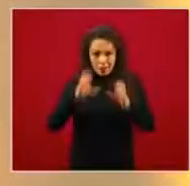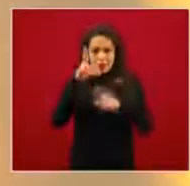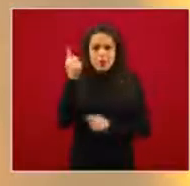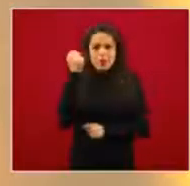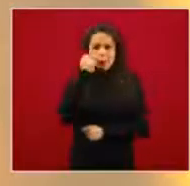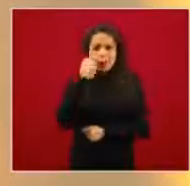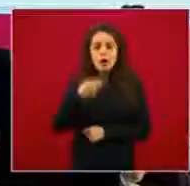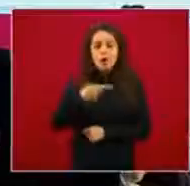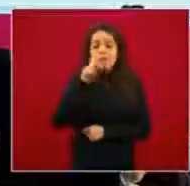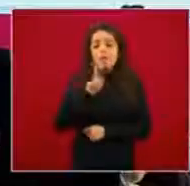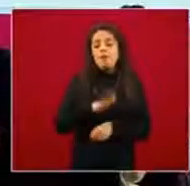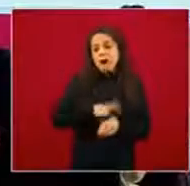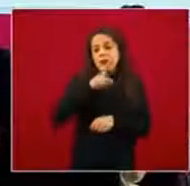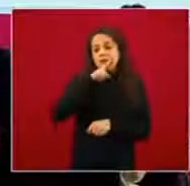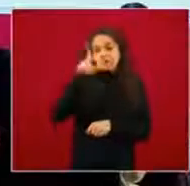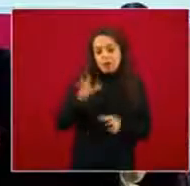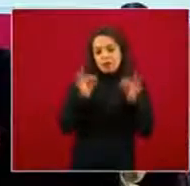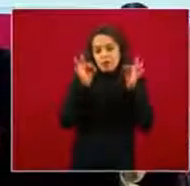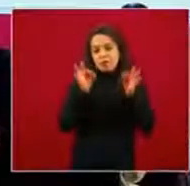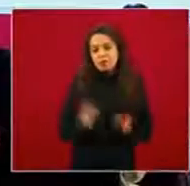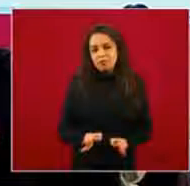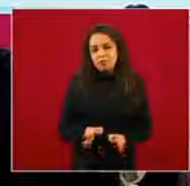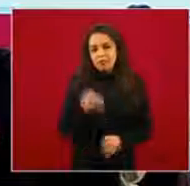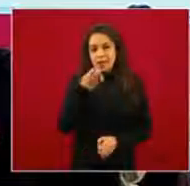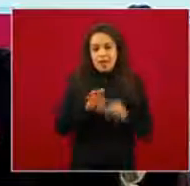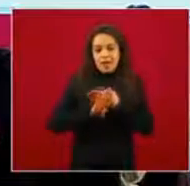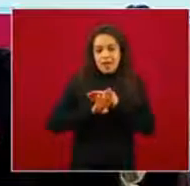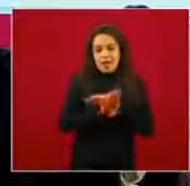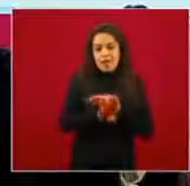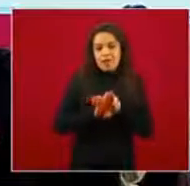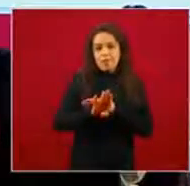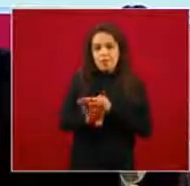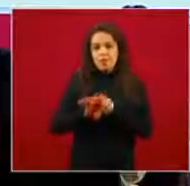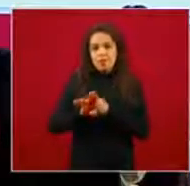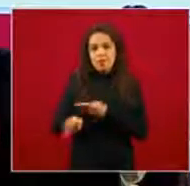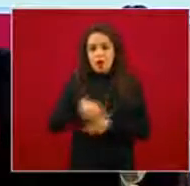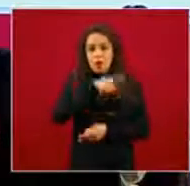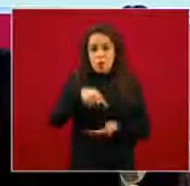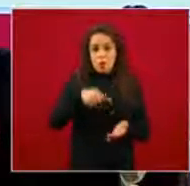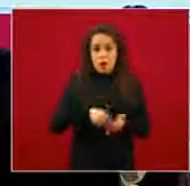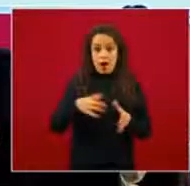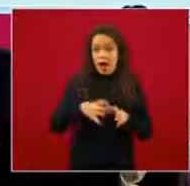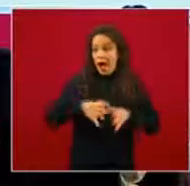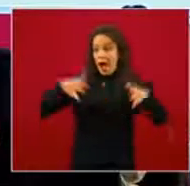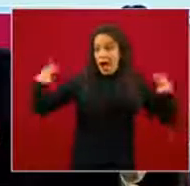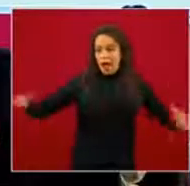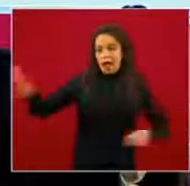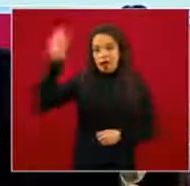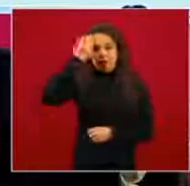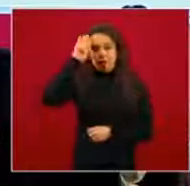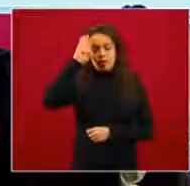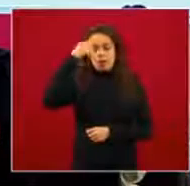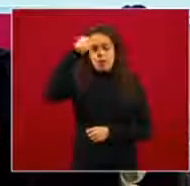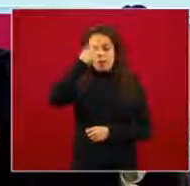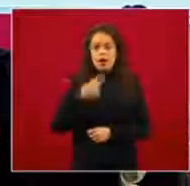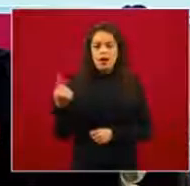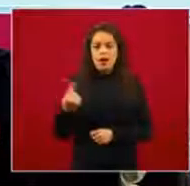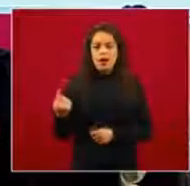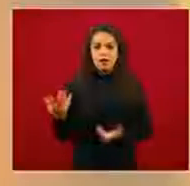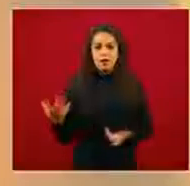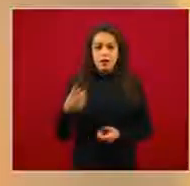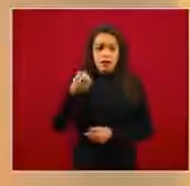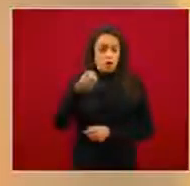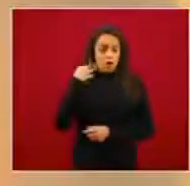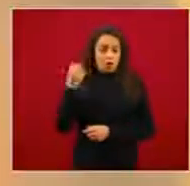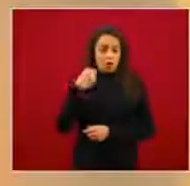it's much better and more efficient, and we will prevent to have these huge spaces for